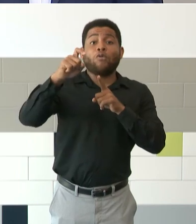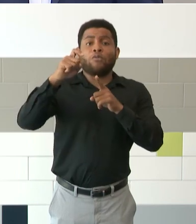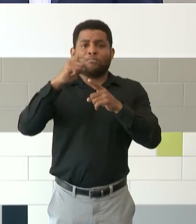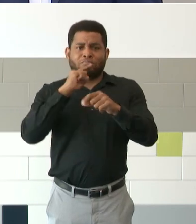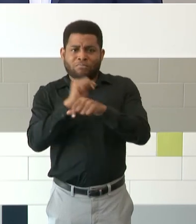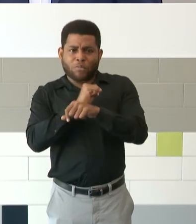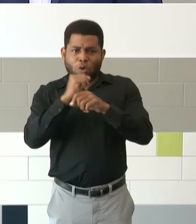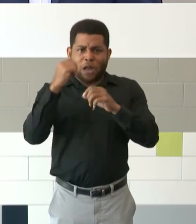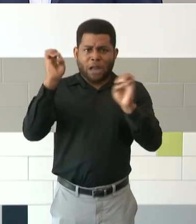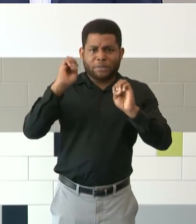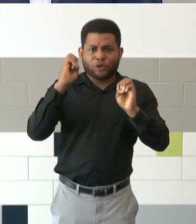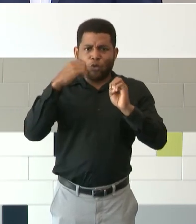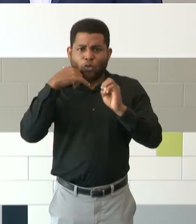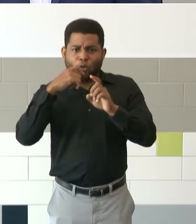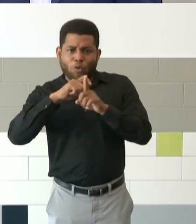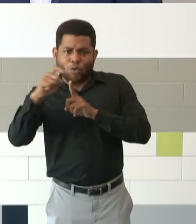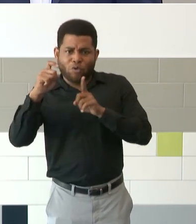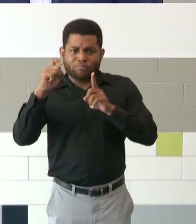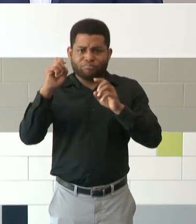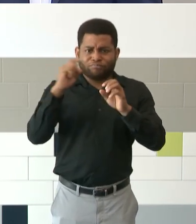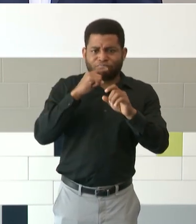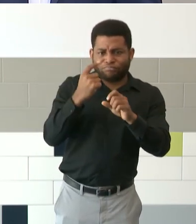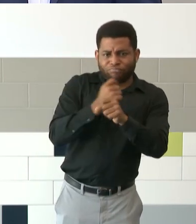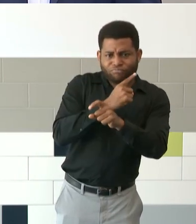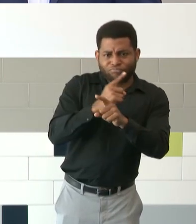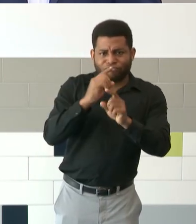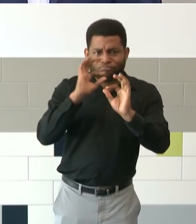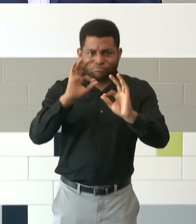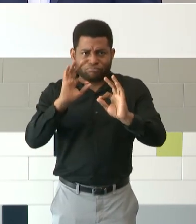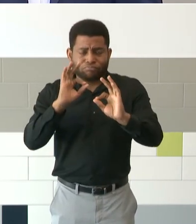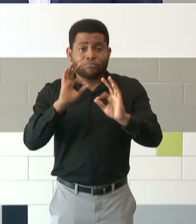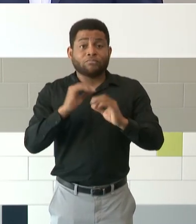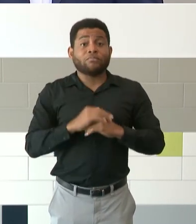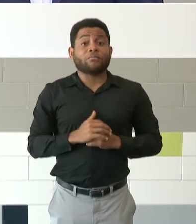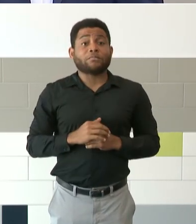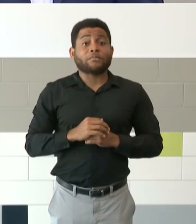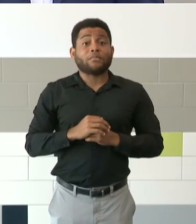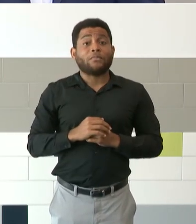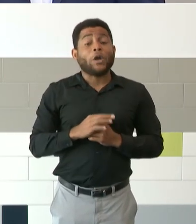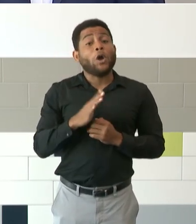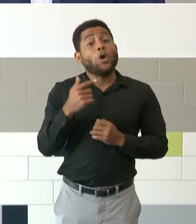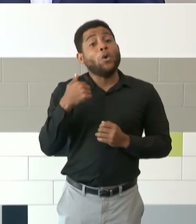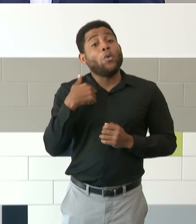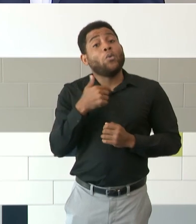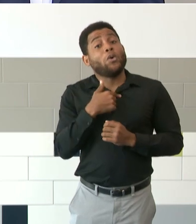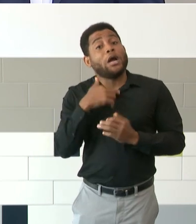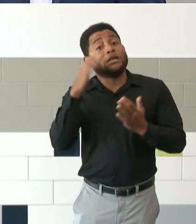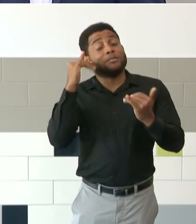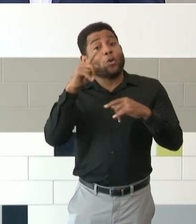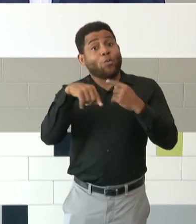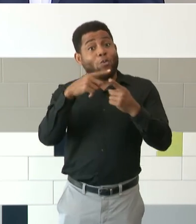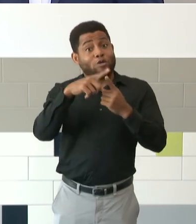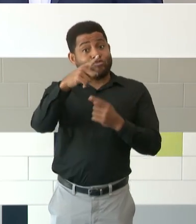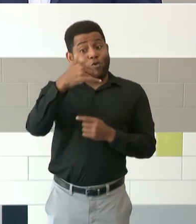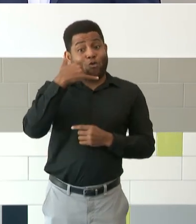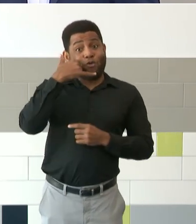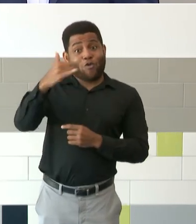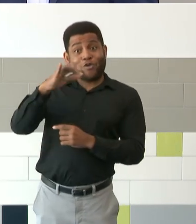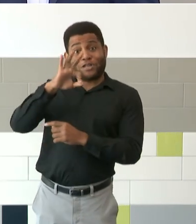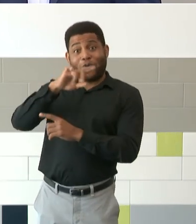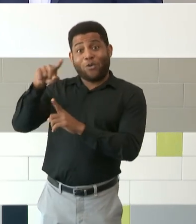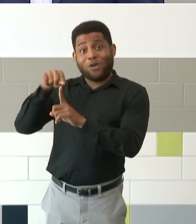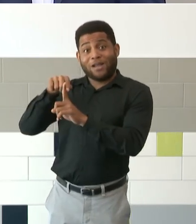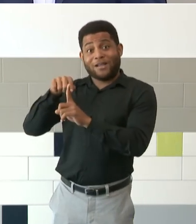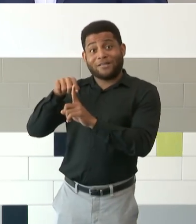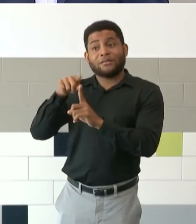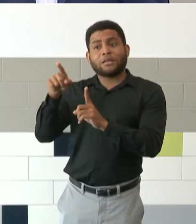line. Our expectation is that when you call 911, someone answers, it's a competent person, and the